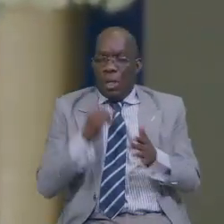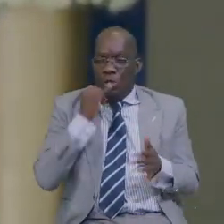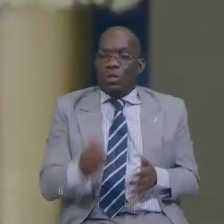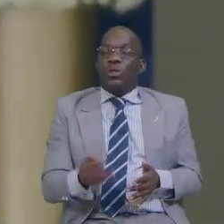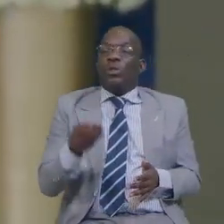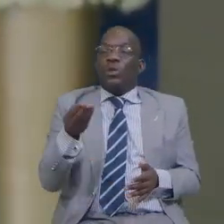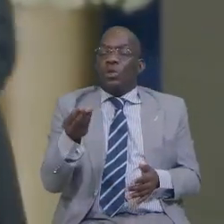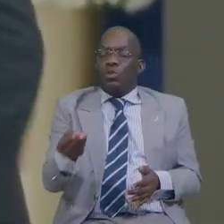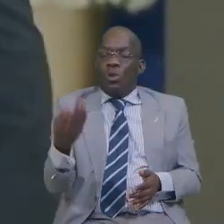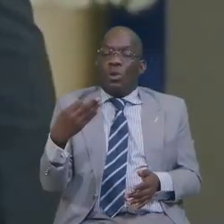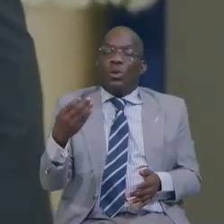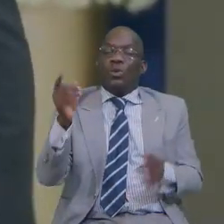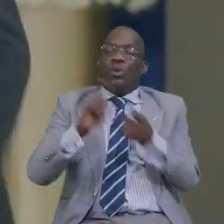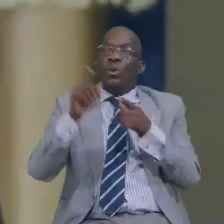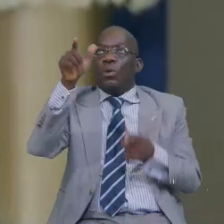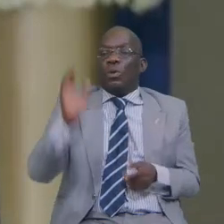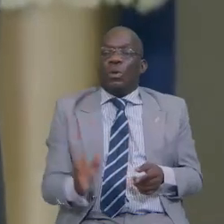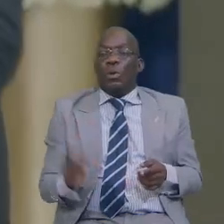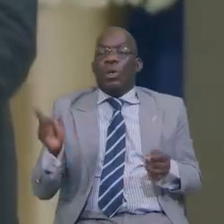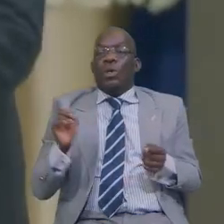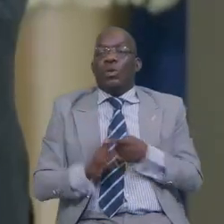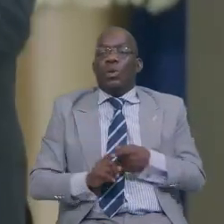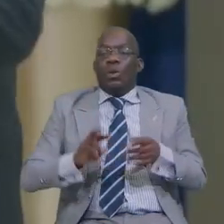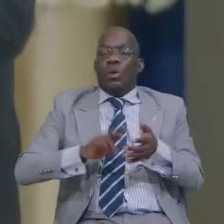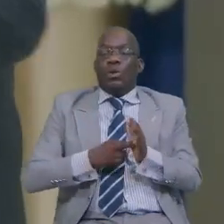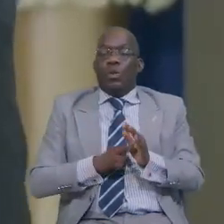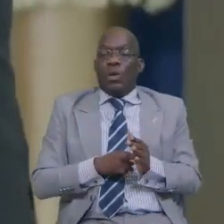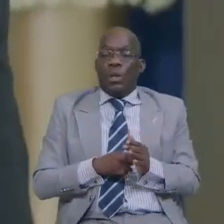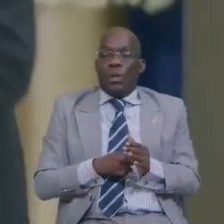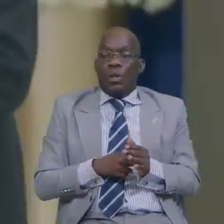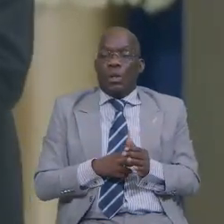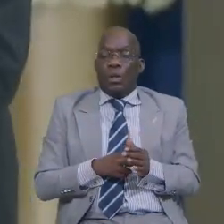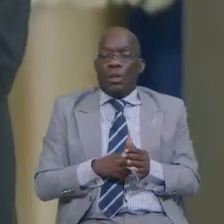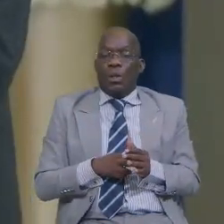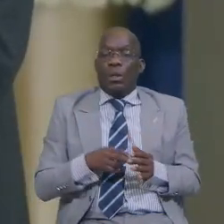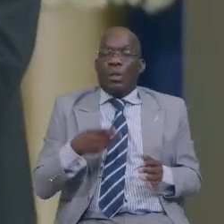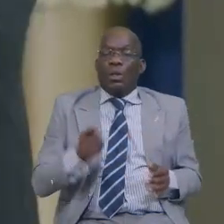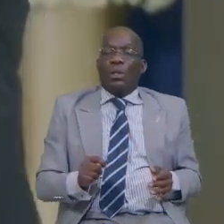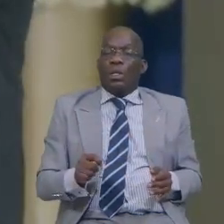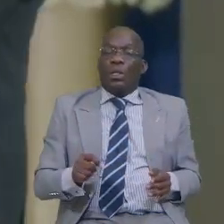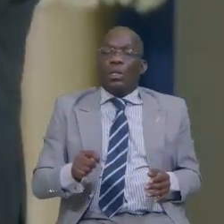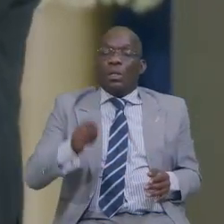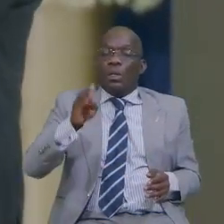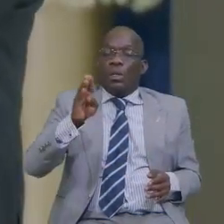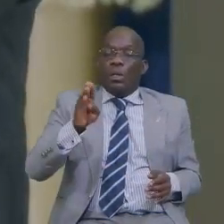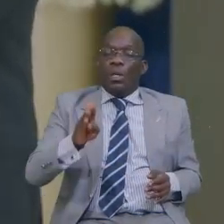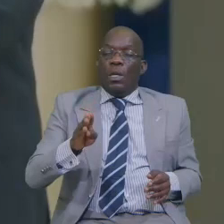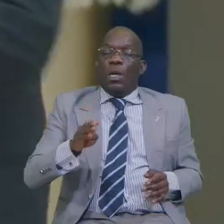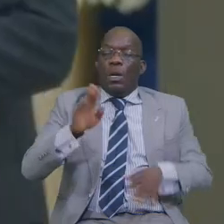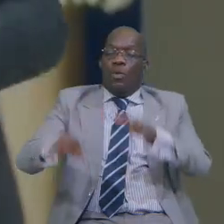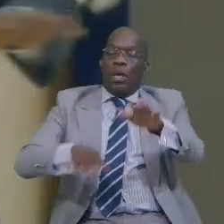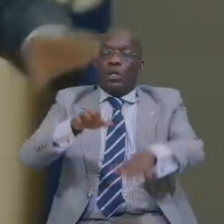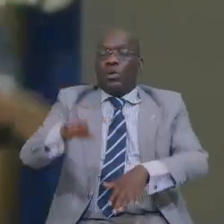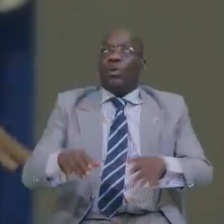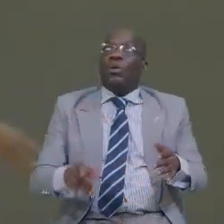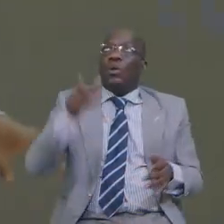accomplished engineer to come and repair the spoke of a bicycle. It's greater than that.